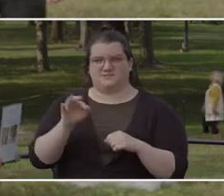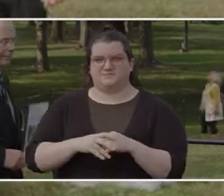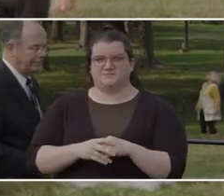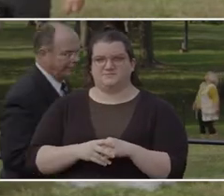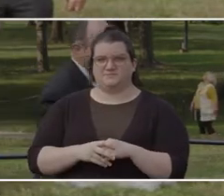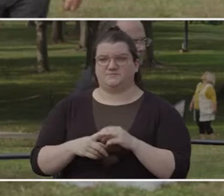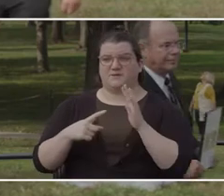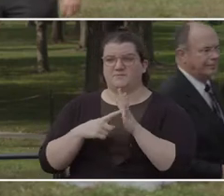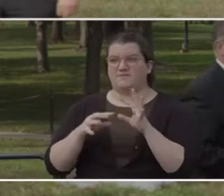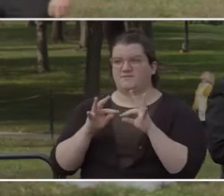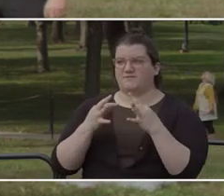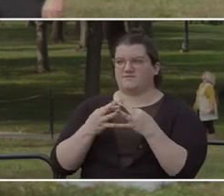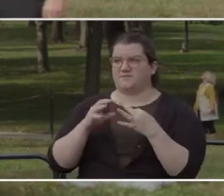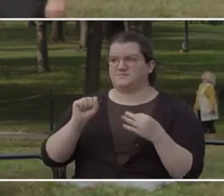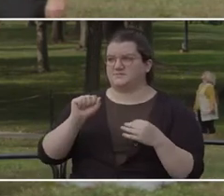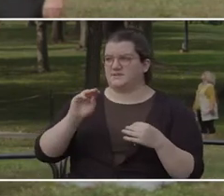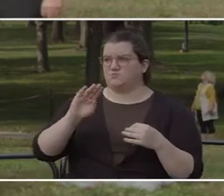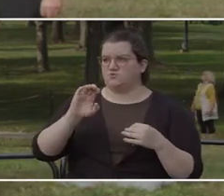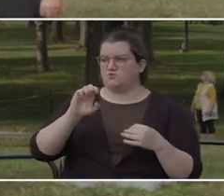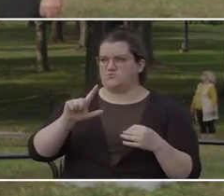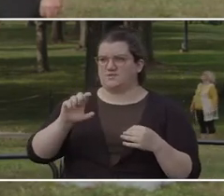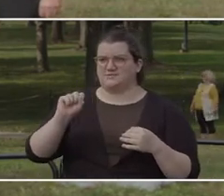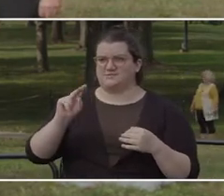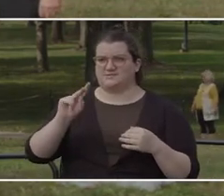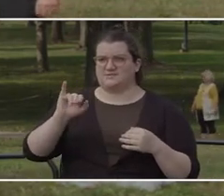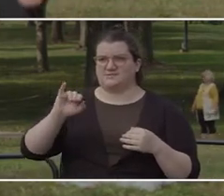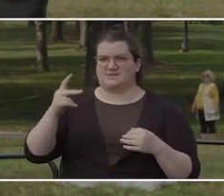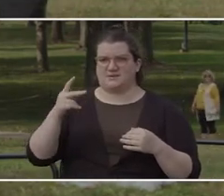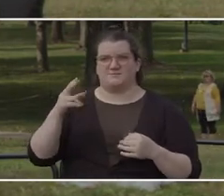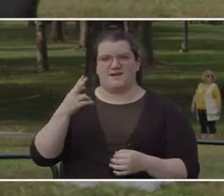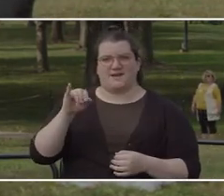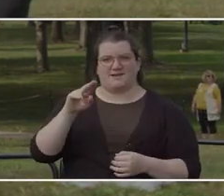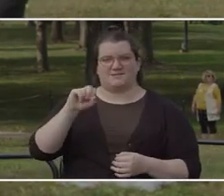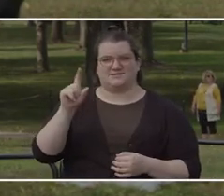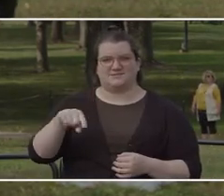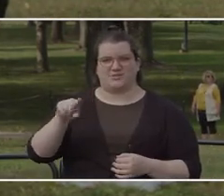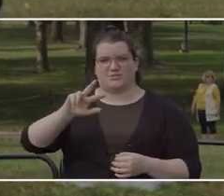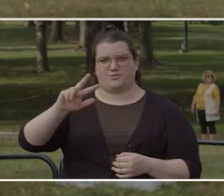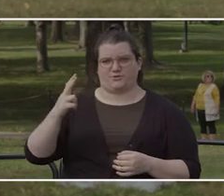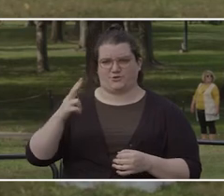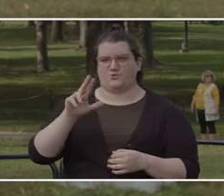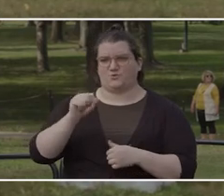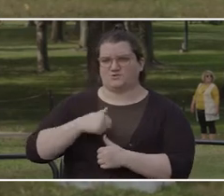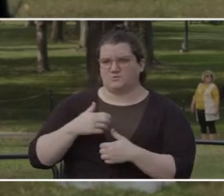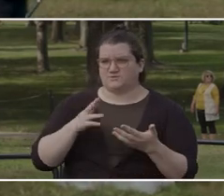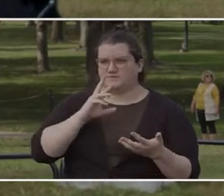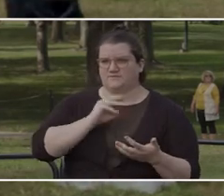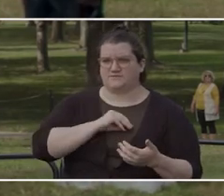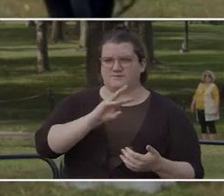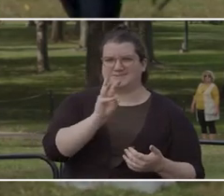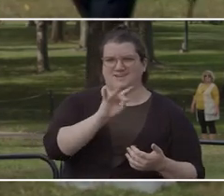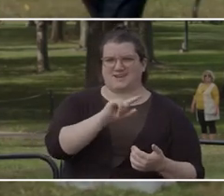On behalf of the family of Samuel Skip Hines III, U.S. Army, served in Vietnam, 1968